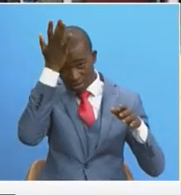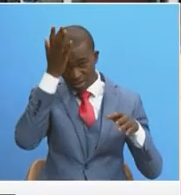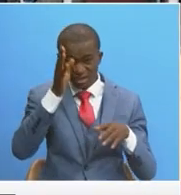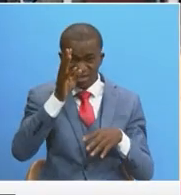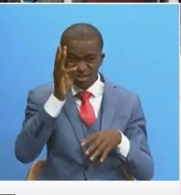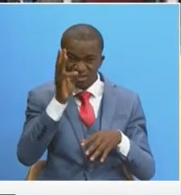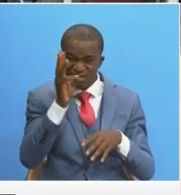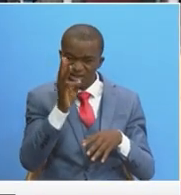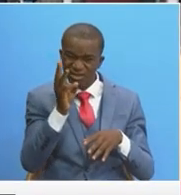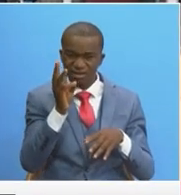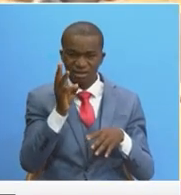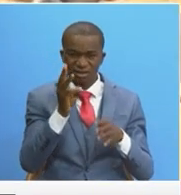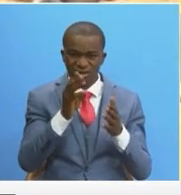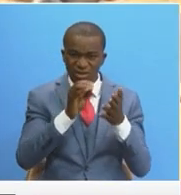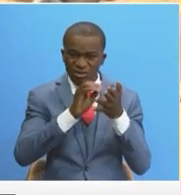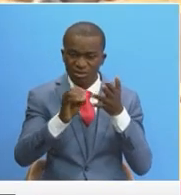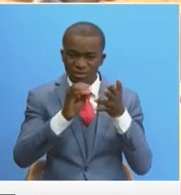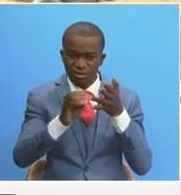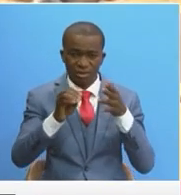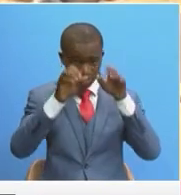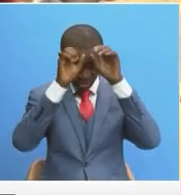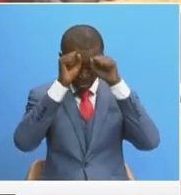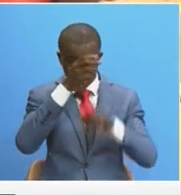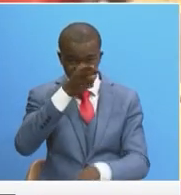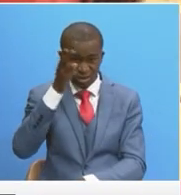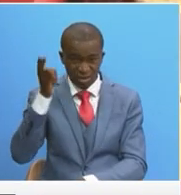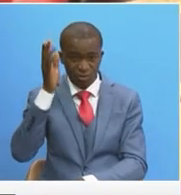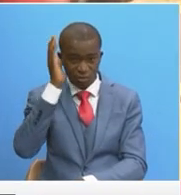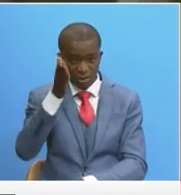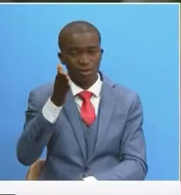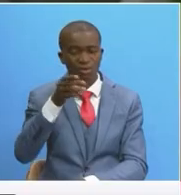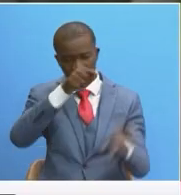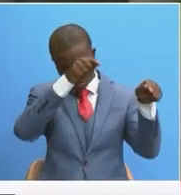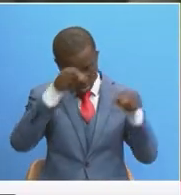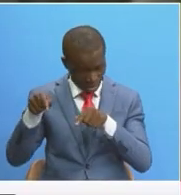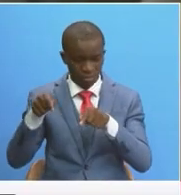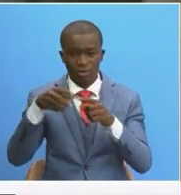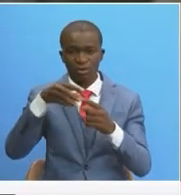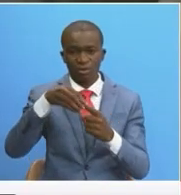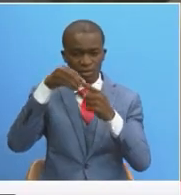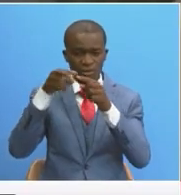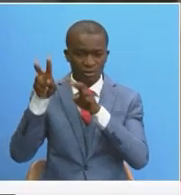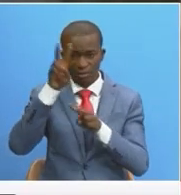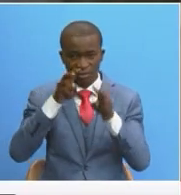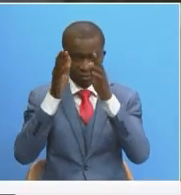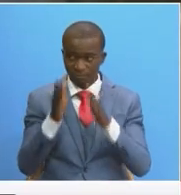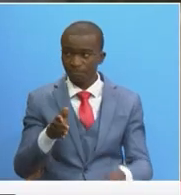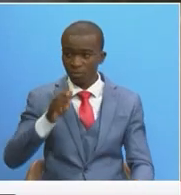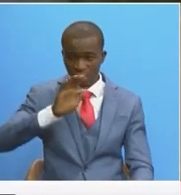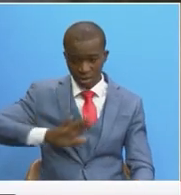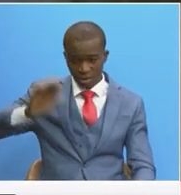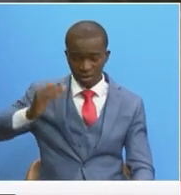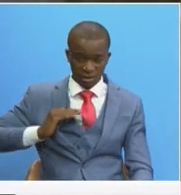host the president, he'll be the guest of honor for this ceremony. Chieftainess Watwika of the Namwanga